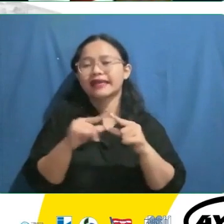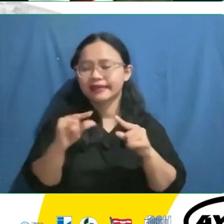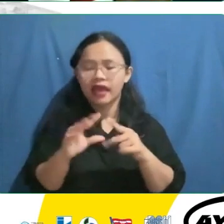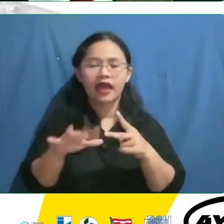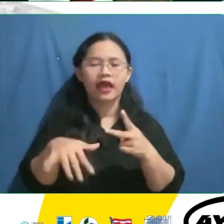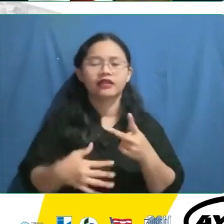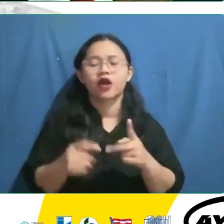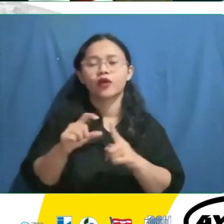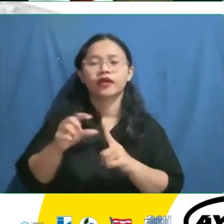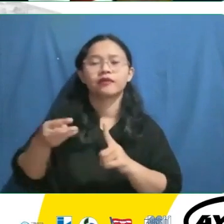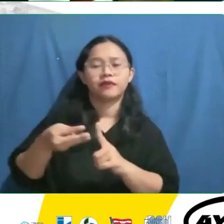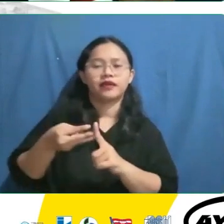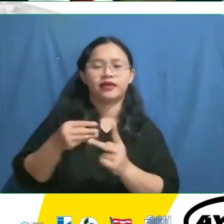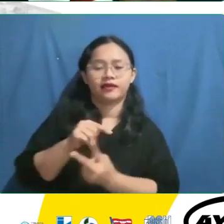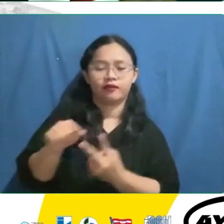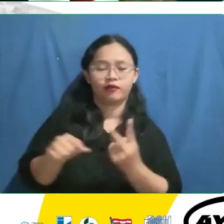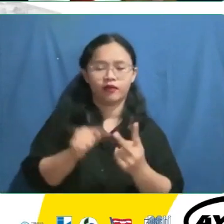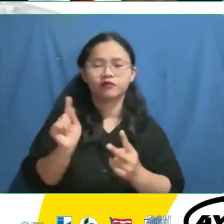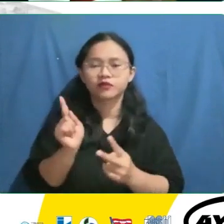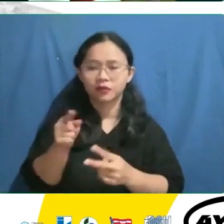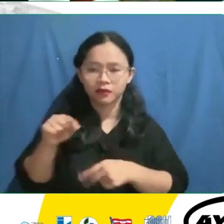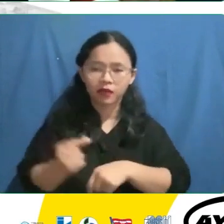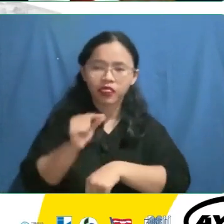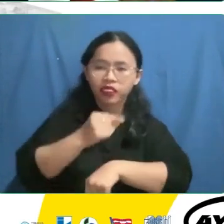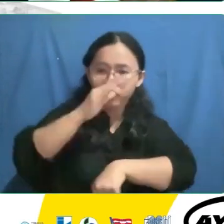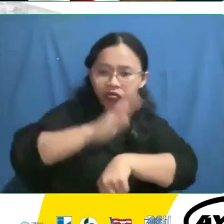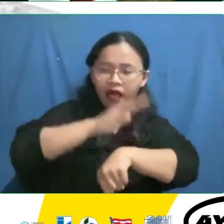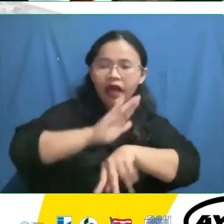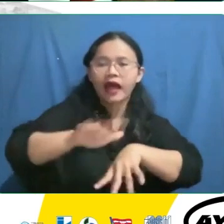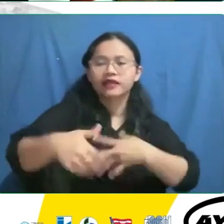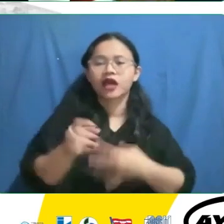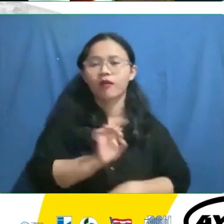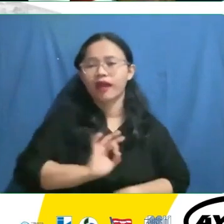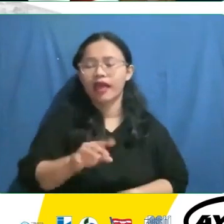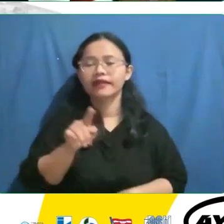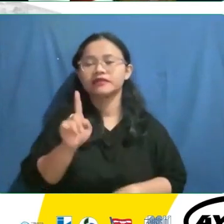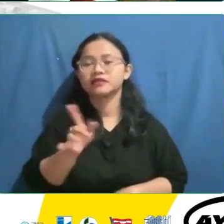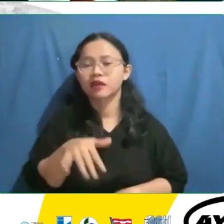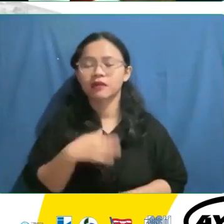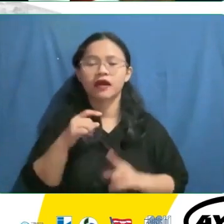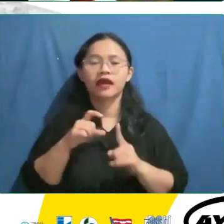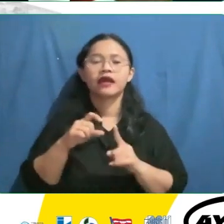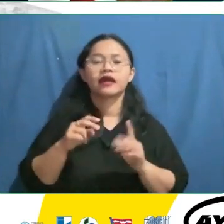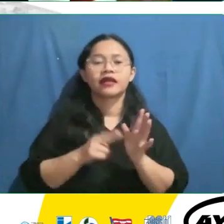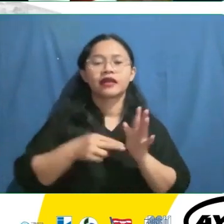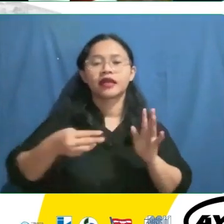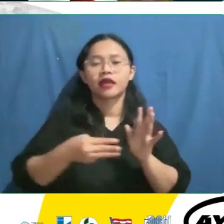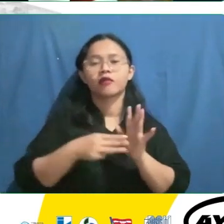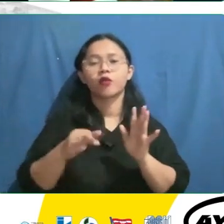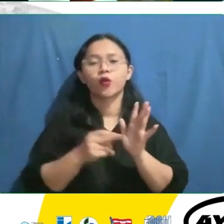and acute respiratory infections. And also the temperature, increasing the